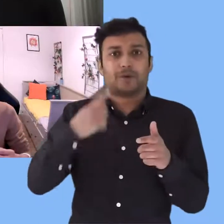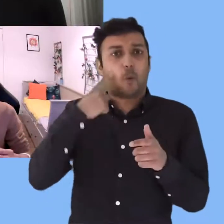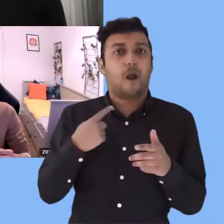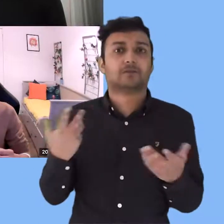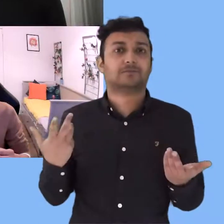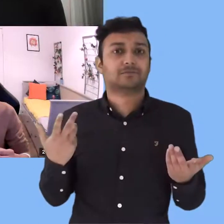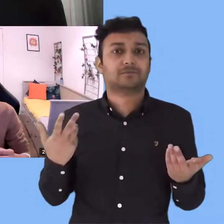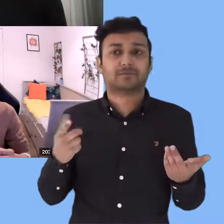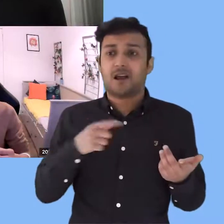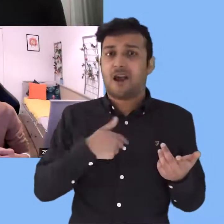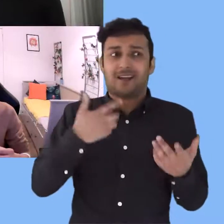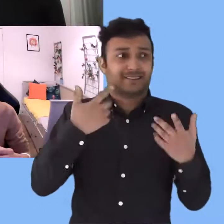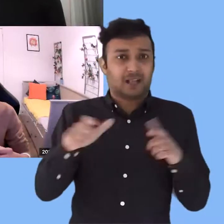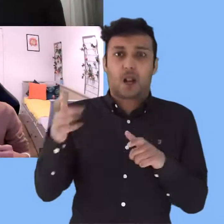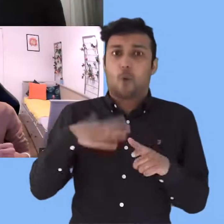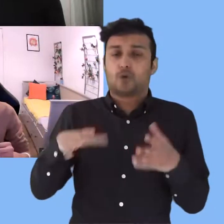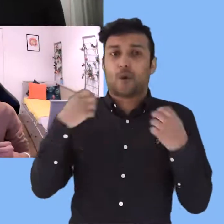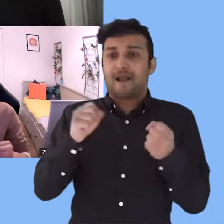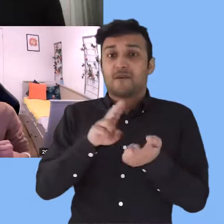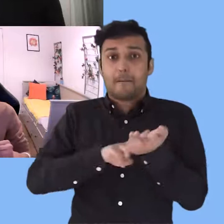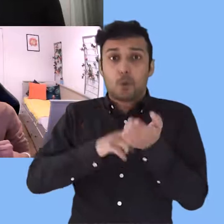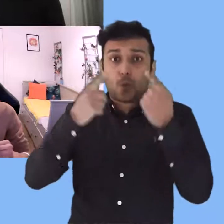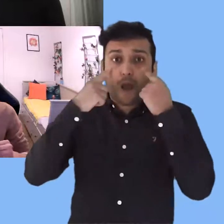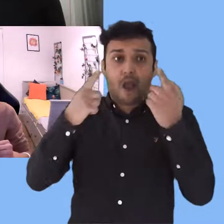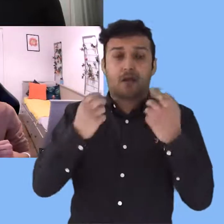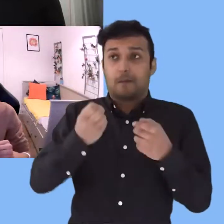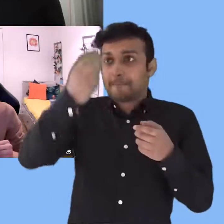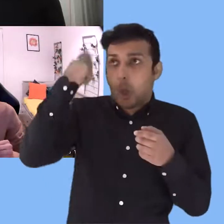frozen? No, you're fine. You froze for a little bit, but then you carried on.